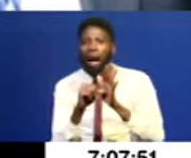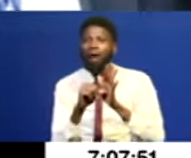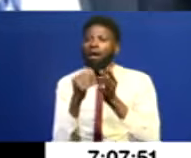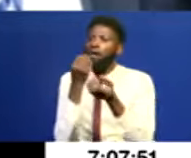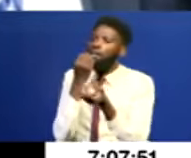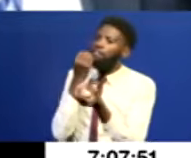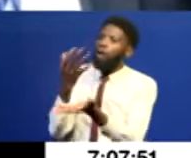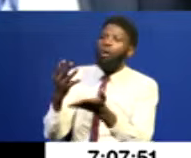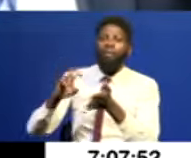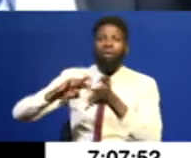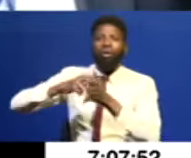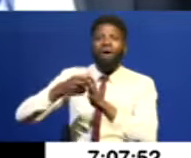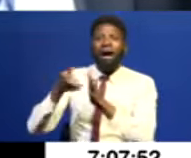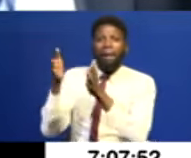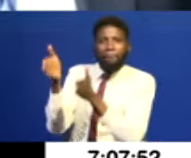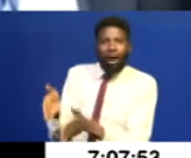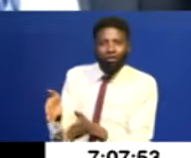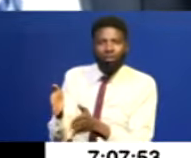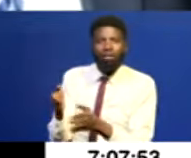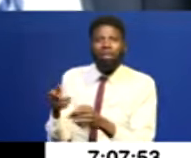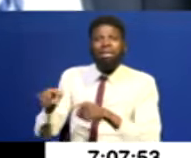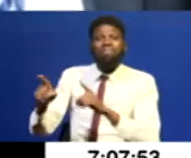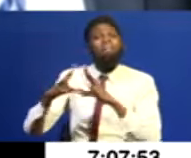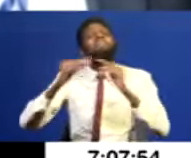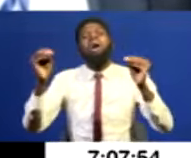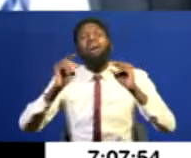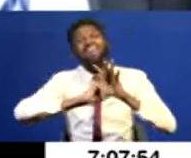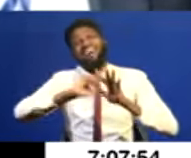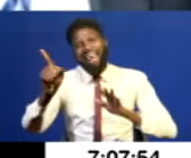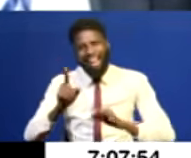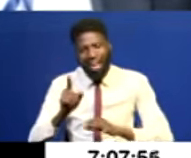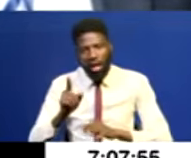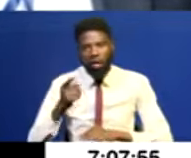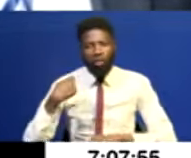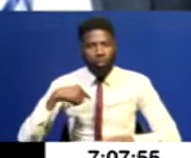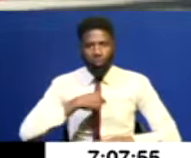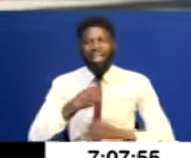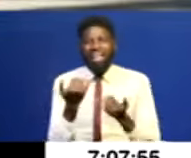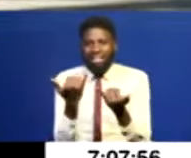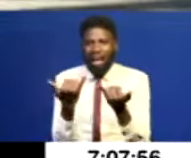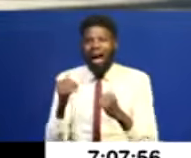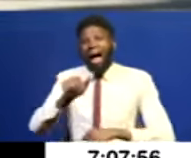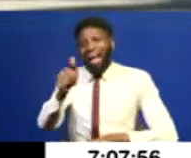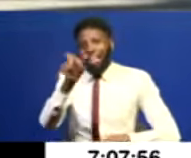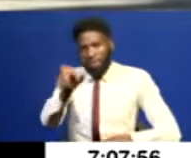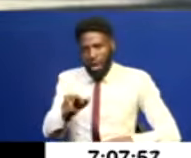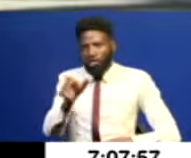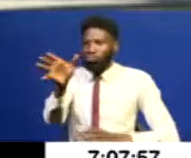ran away from the site. So we have had to engage another contractor.